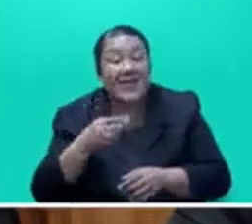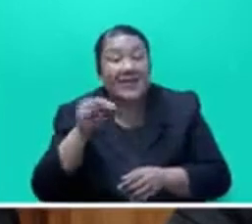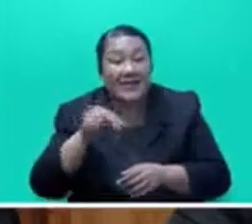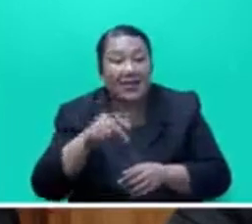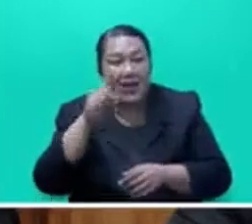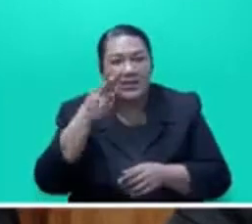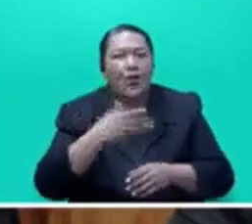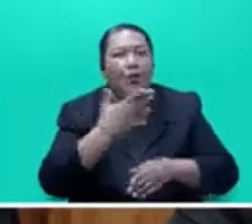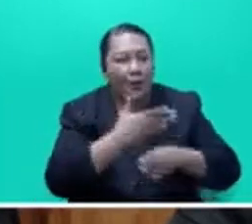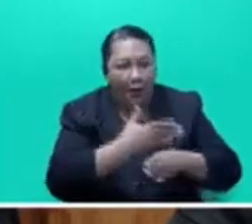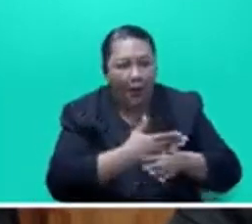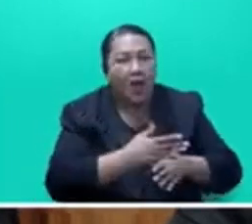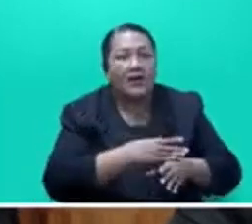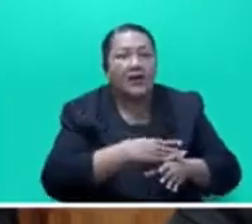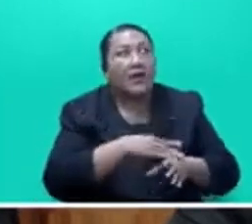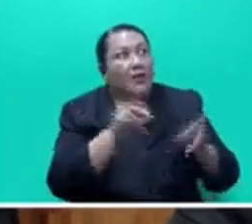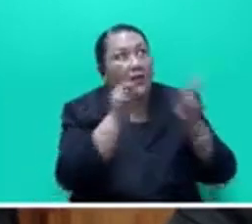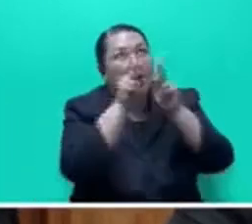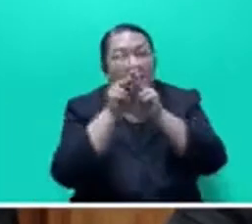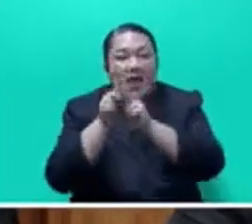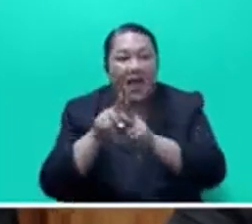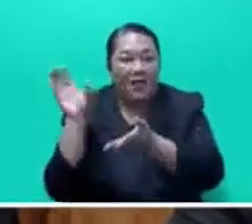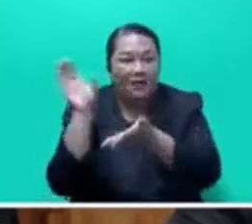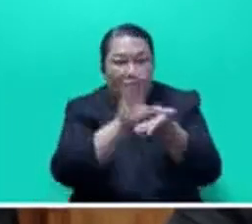work with our funding partners to get the funds we need